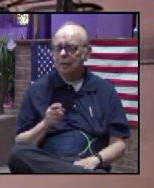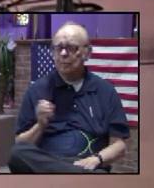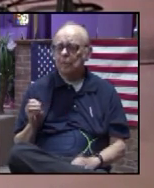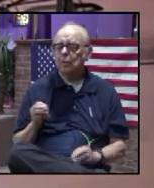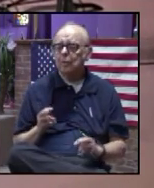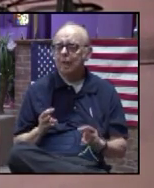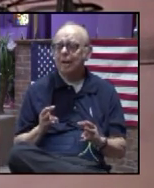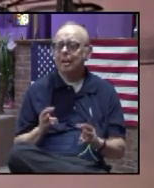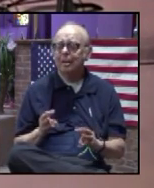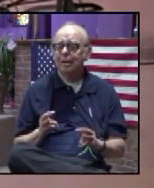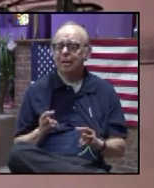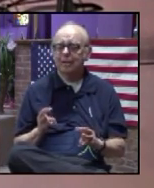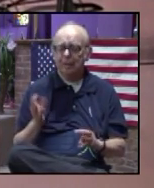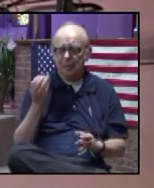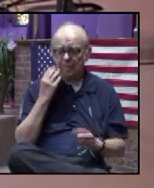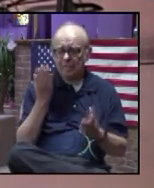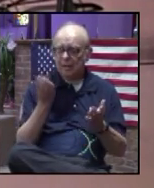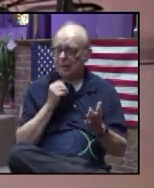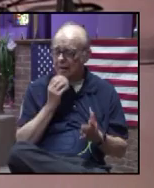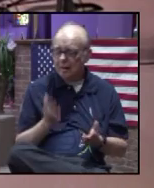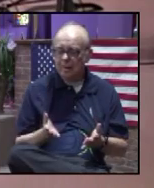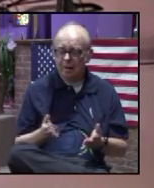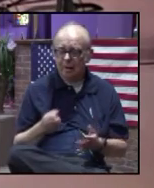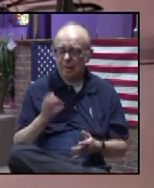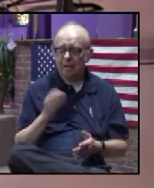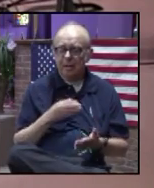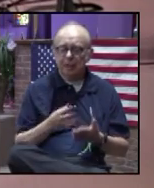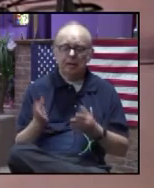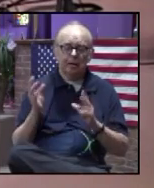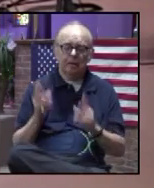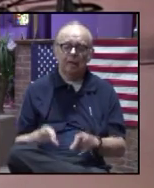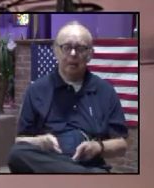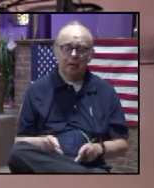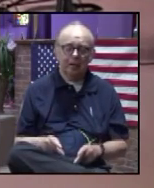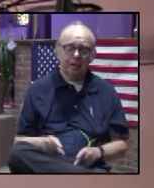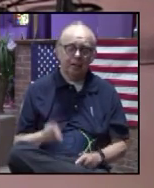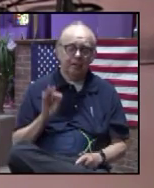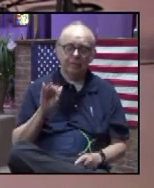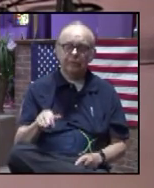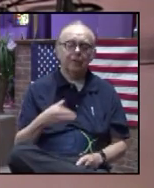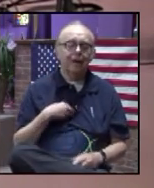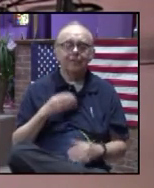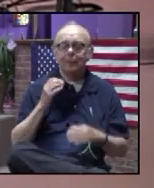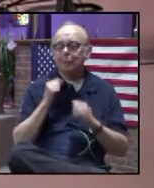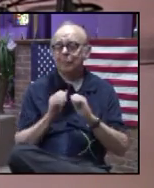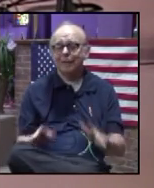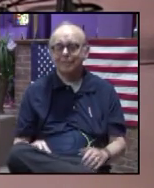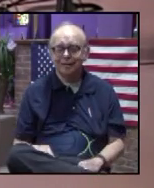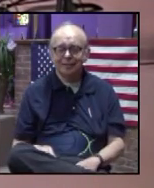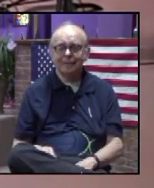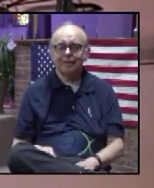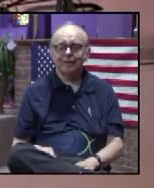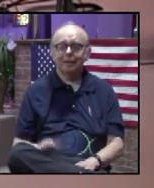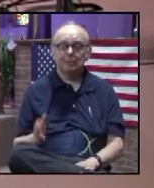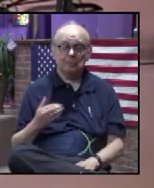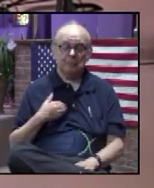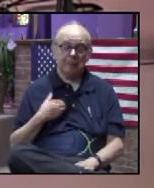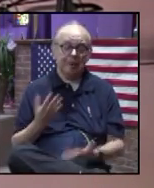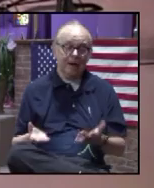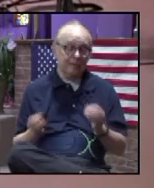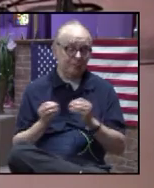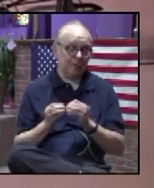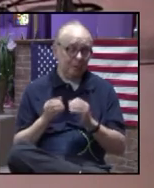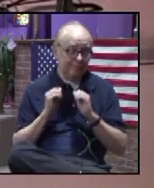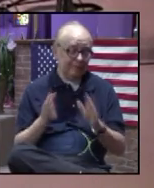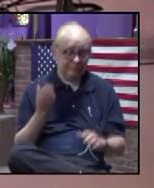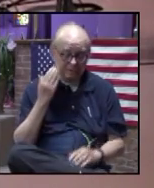If I wasn't here, God would send somebody else and y'all still would have blessings. Might have more. I